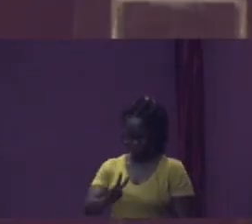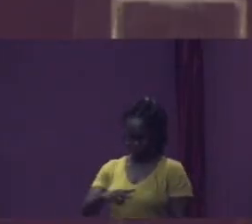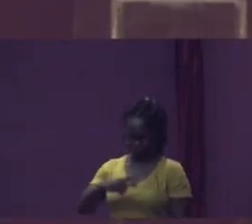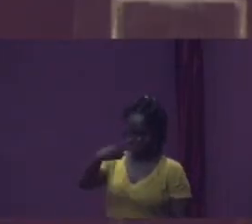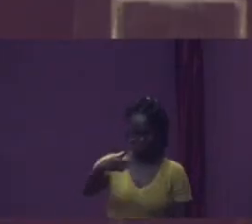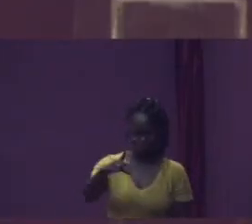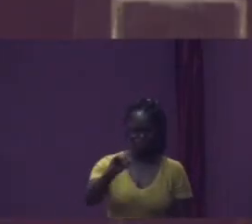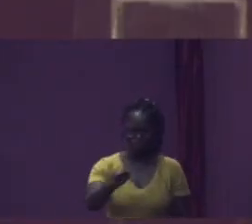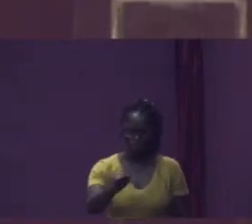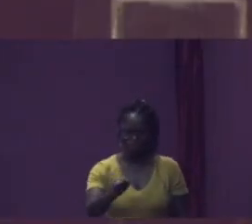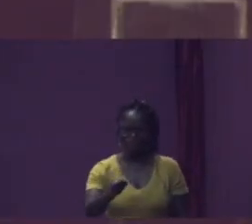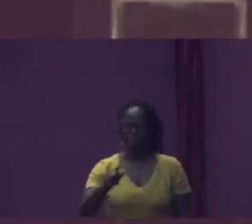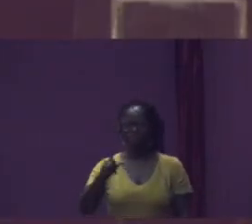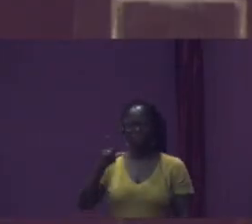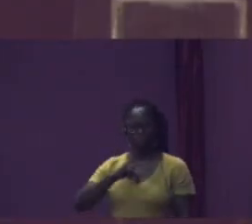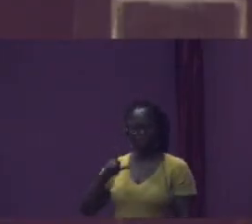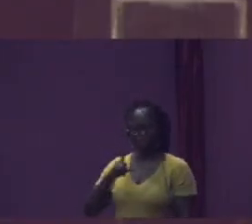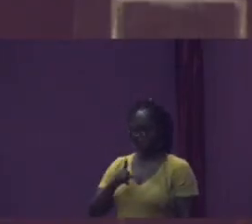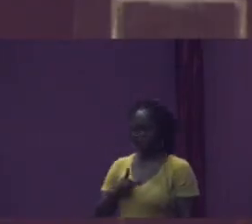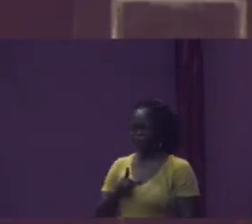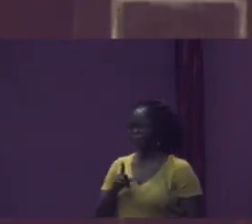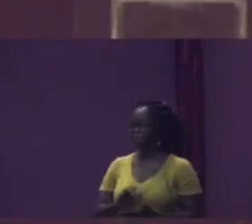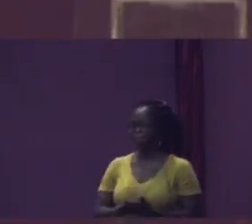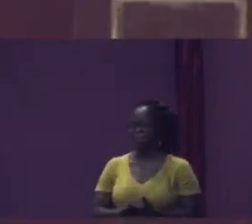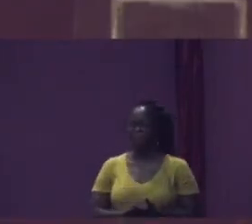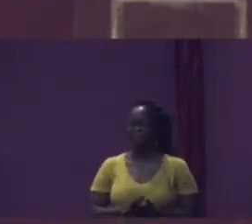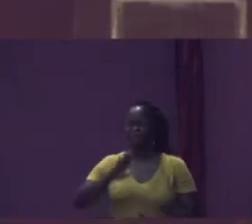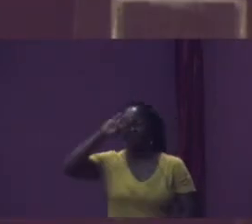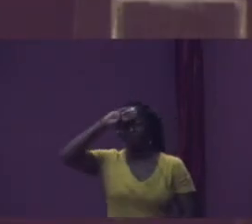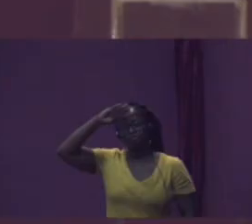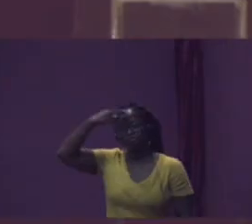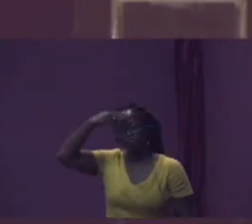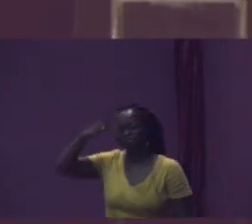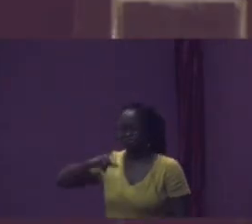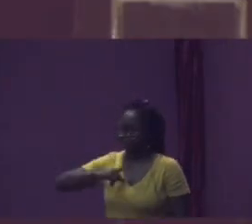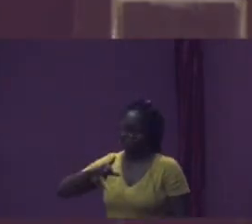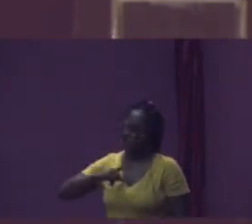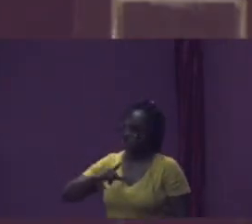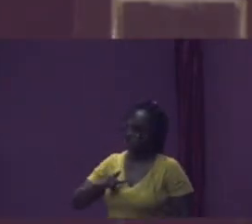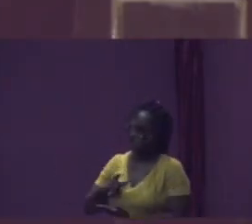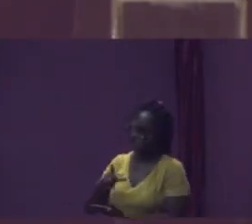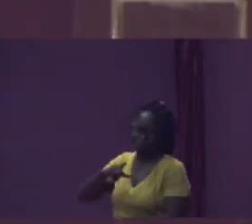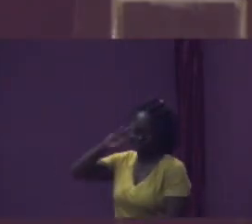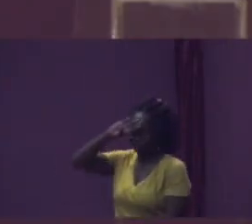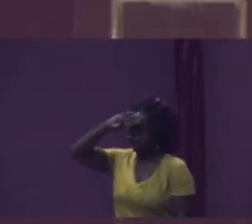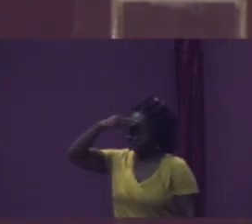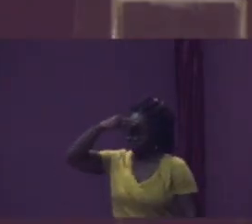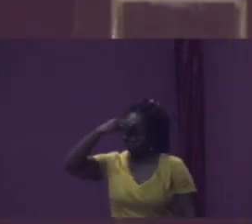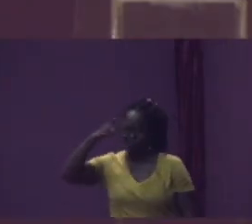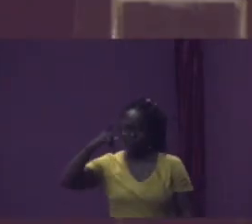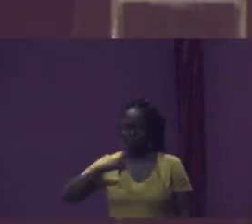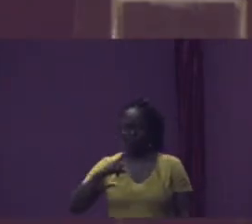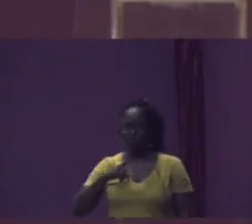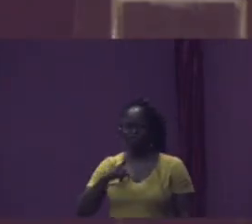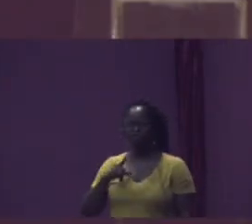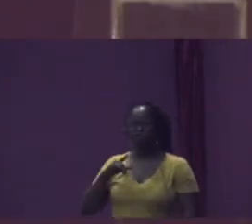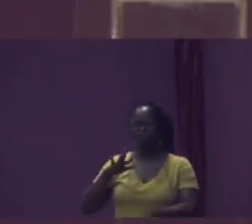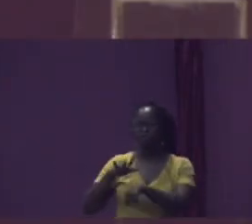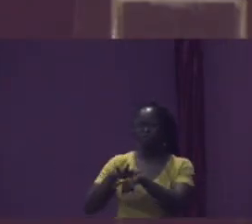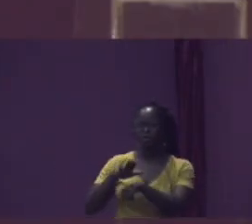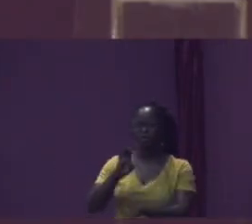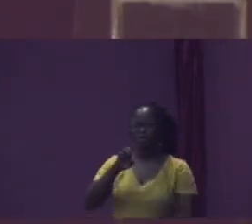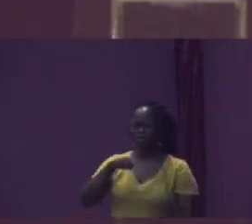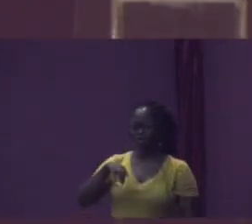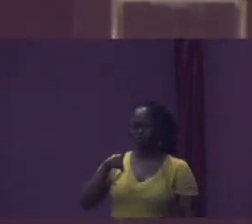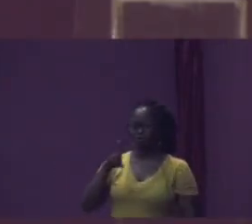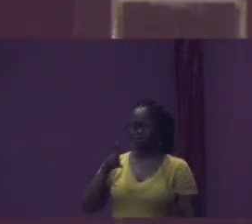it was soon determined that she had what's called postpartum endometritis, which is an infection of the uterus,